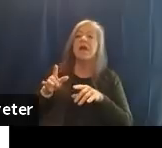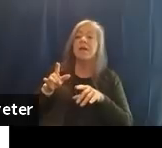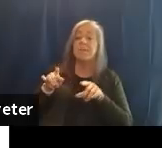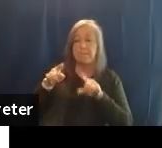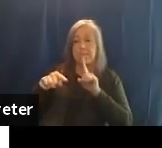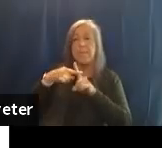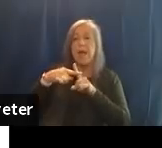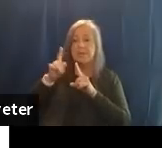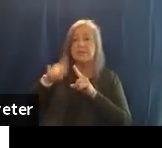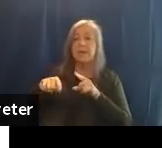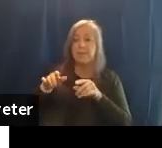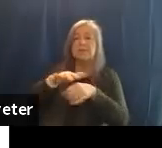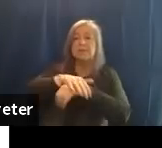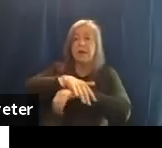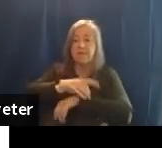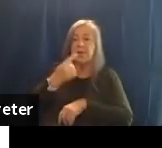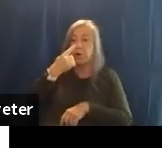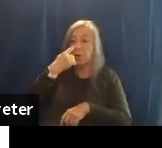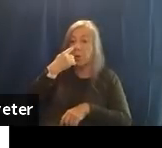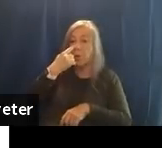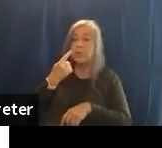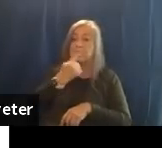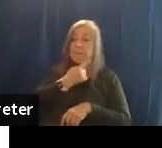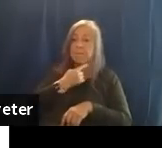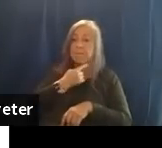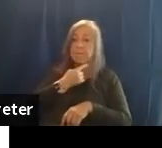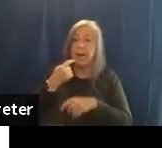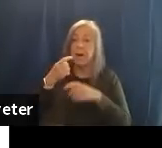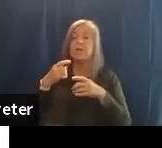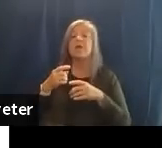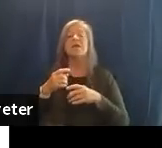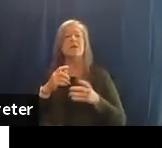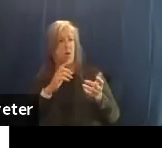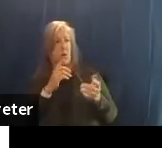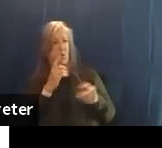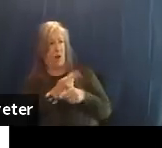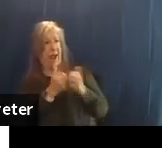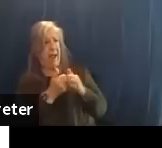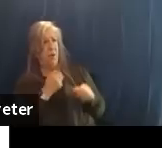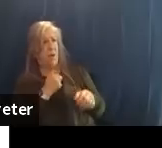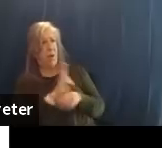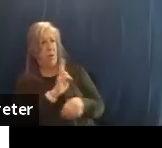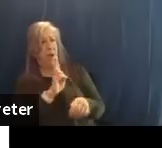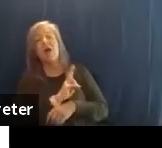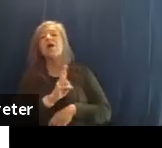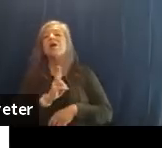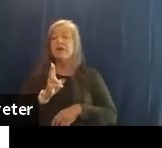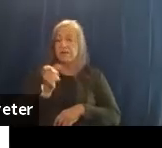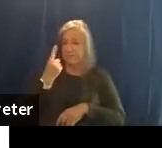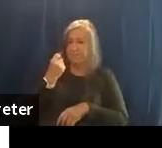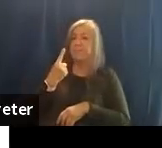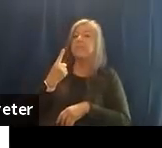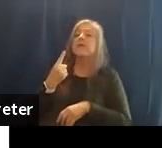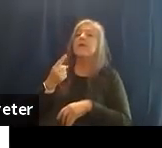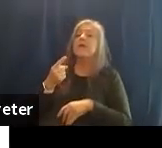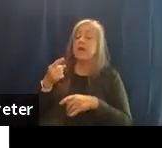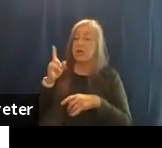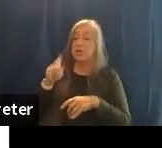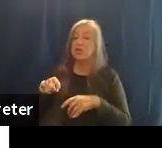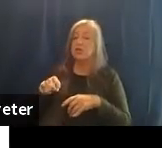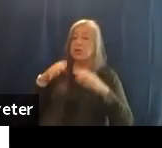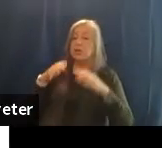covering? Yeah, so the mask needs to fit snugly to your face. There should be no gapping on the sides.